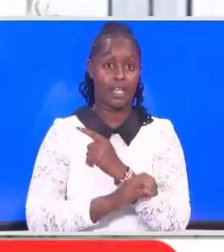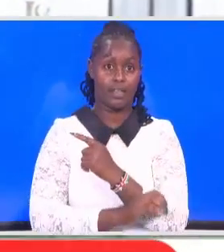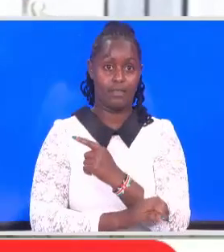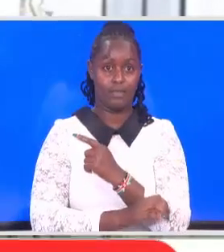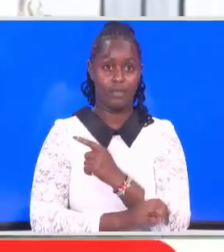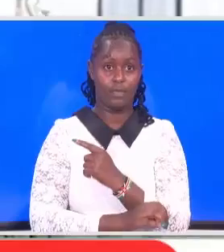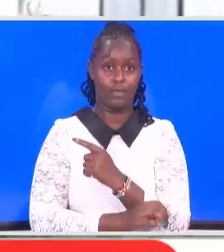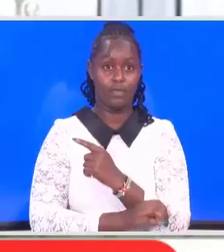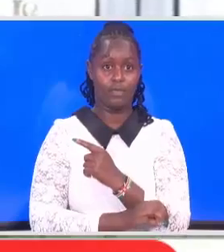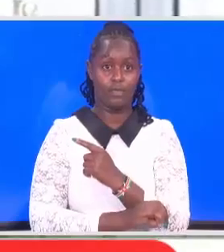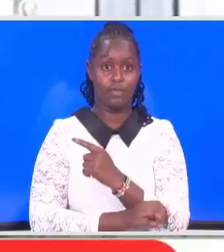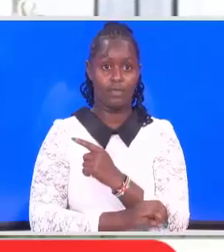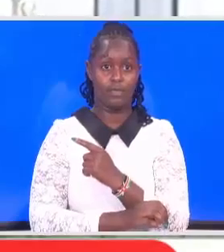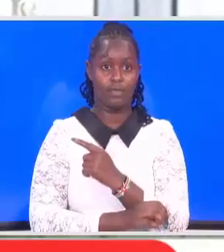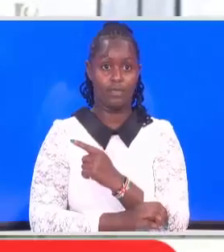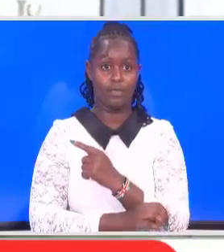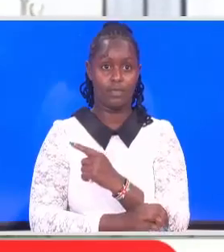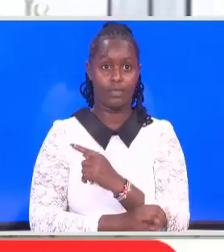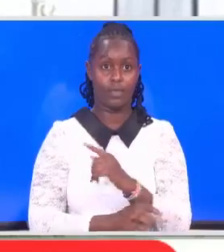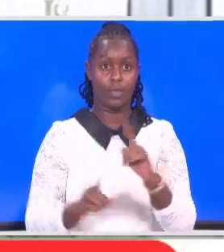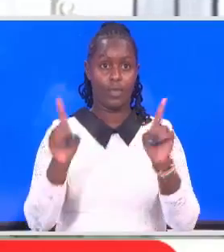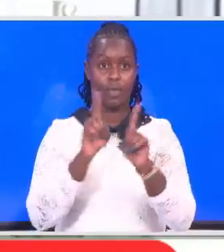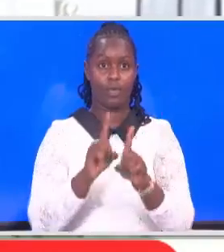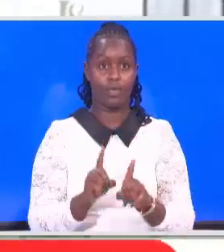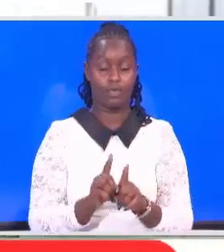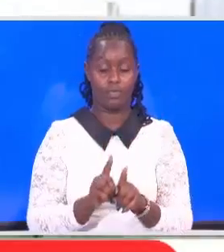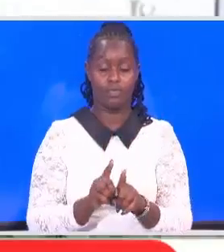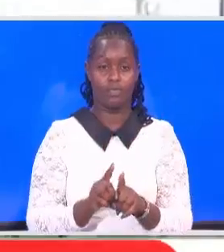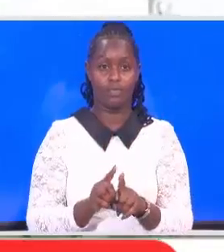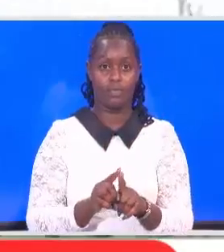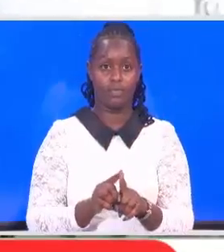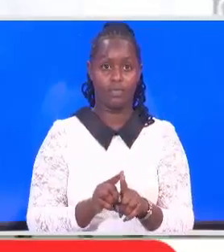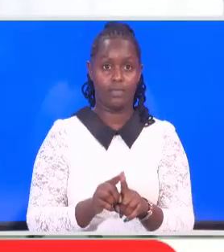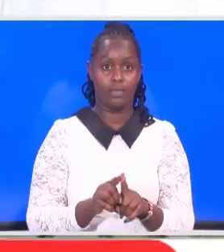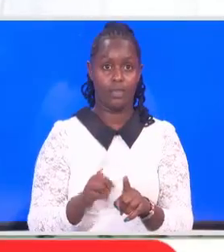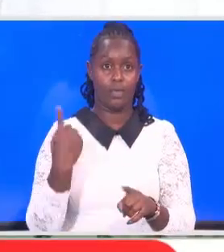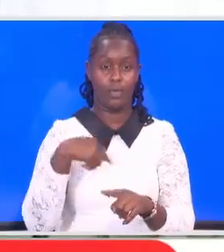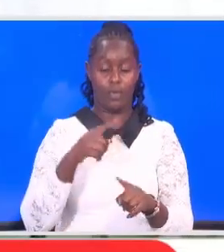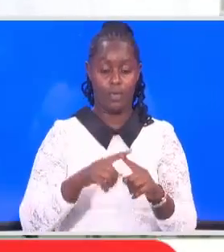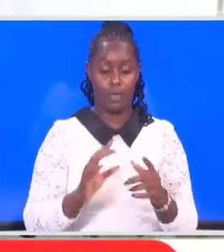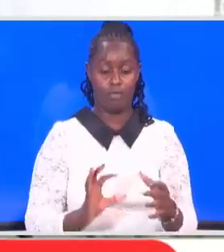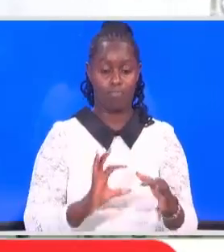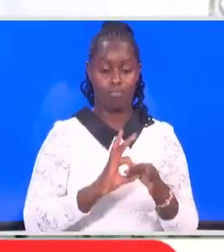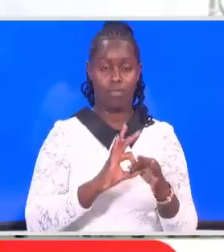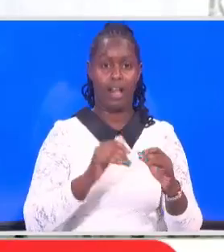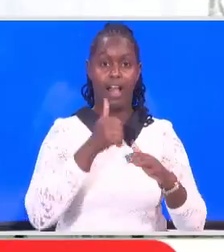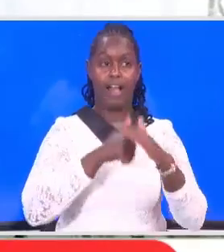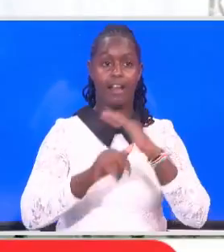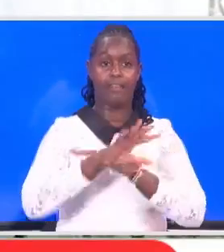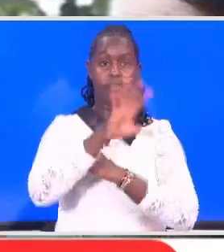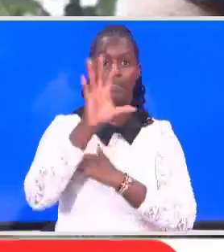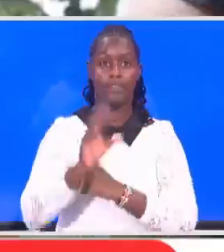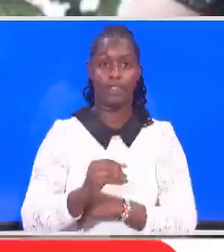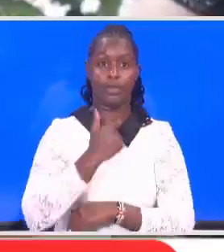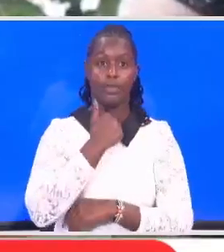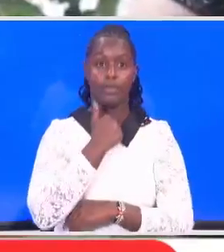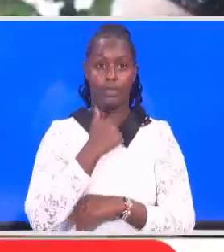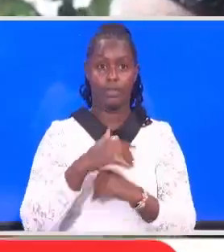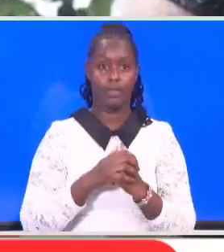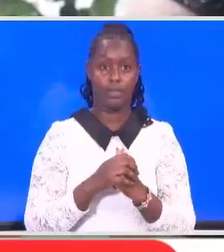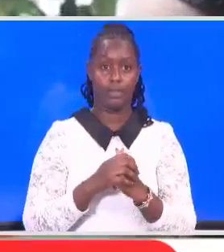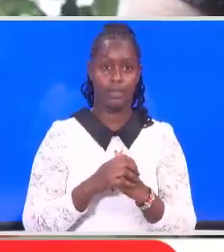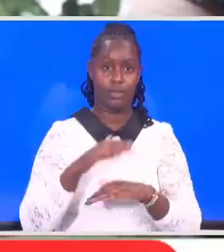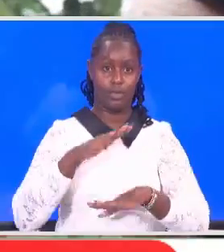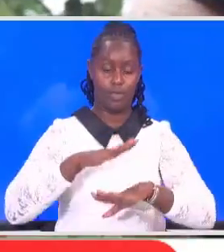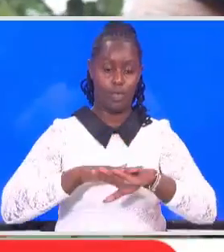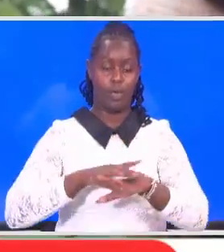court justice, and a member of the African Union panel of the wise. So it's not an ordinary person. Goodluck